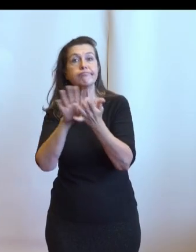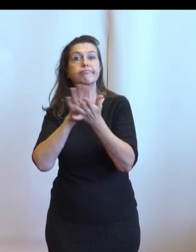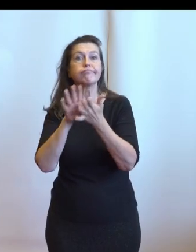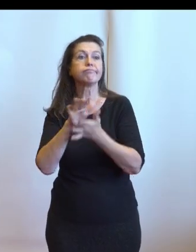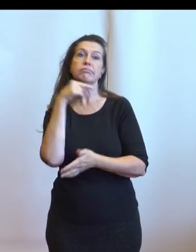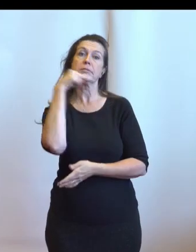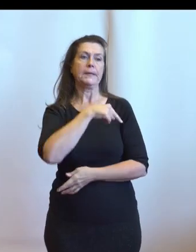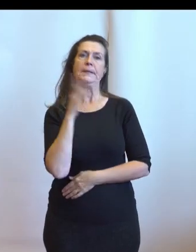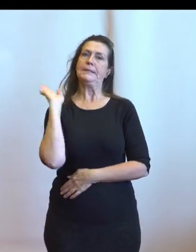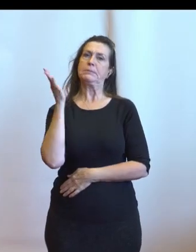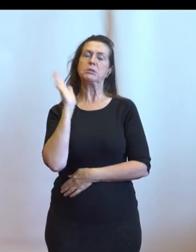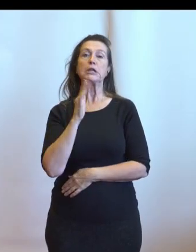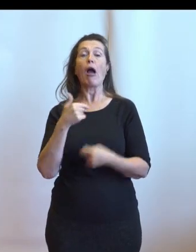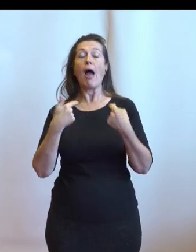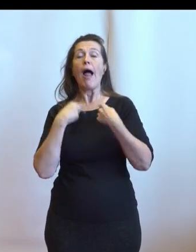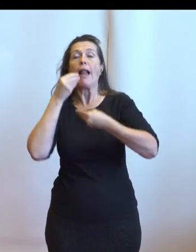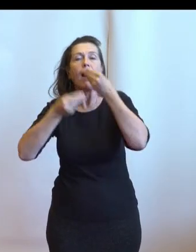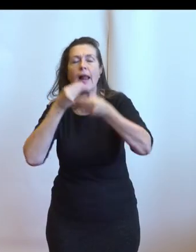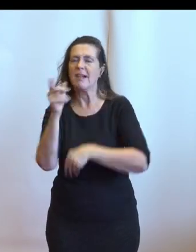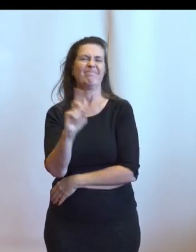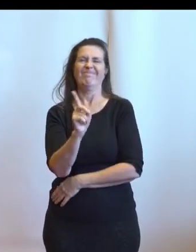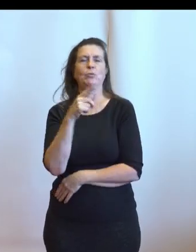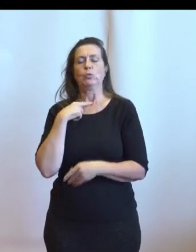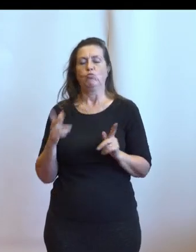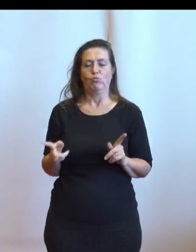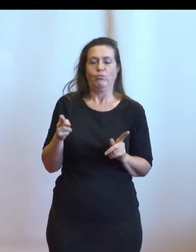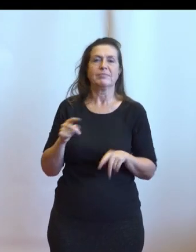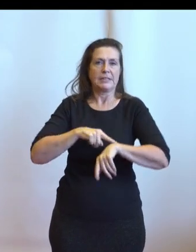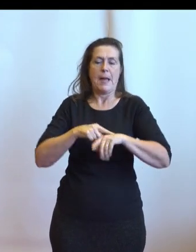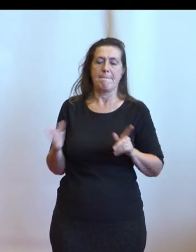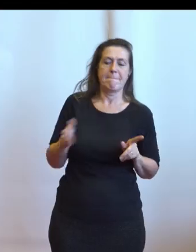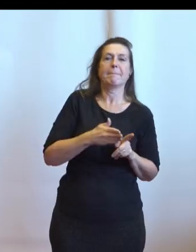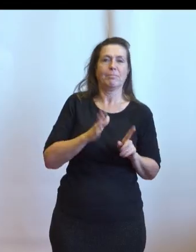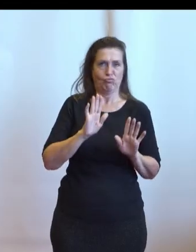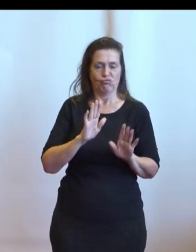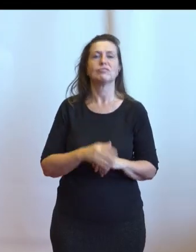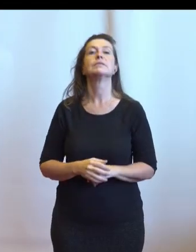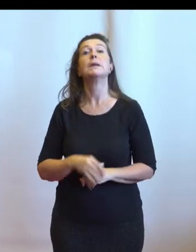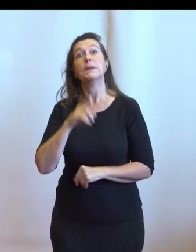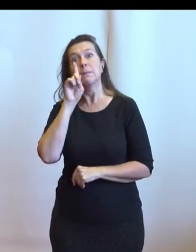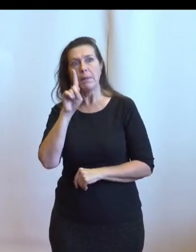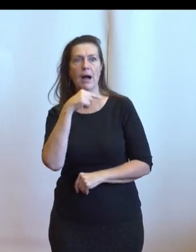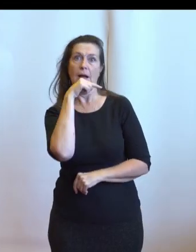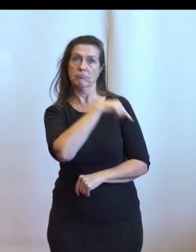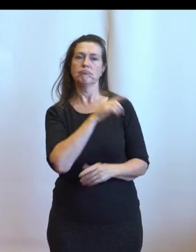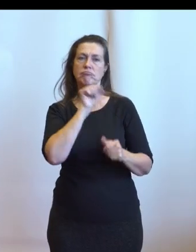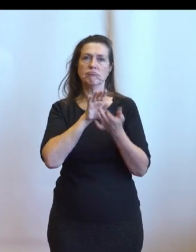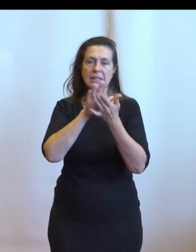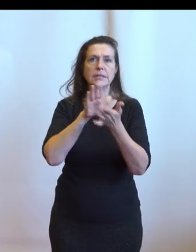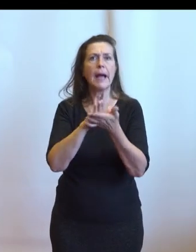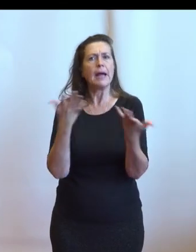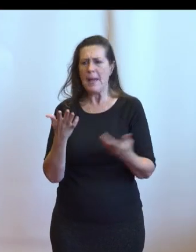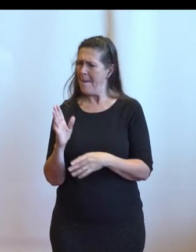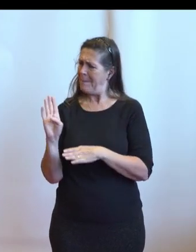going to take the time to read through everything. But obviously, just to flag the sessions on the business case for digital